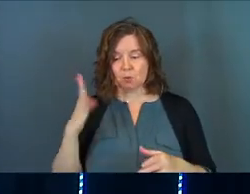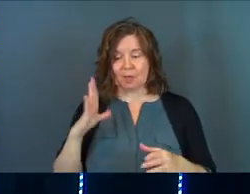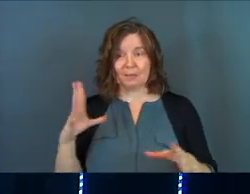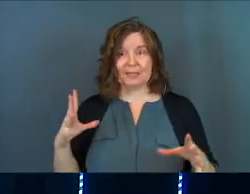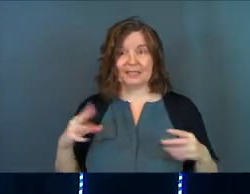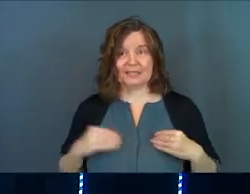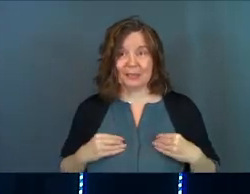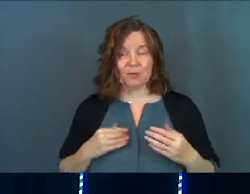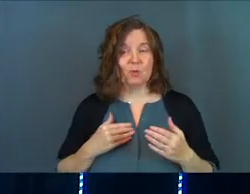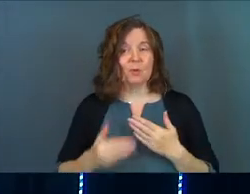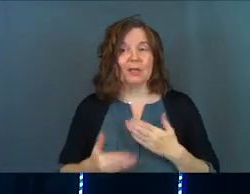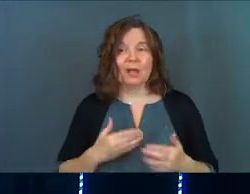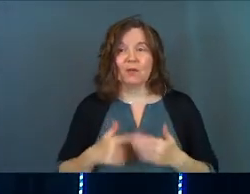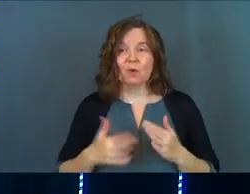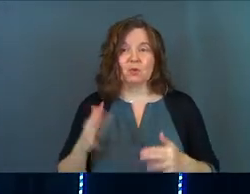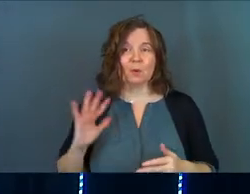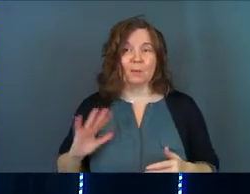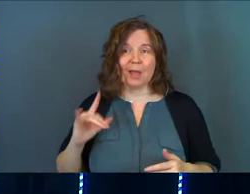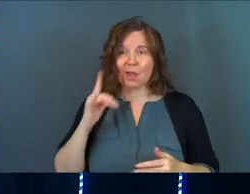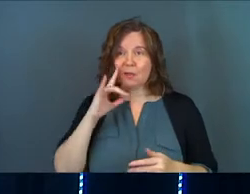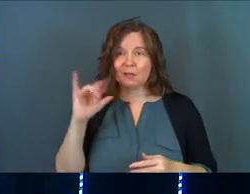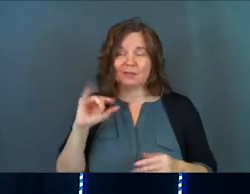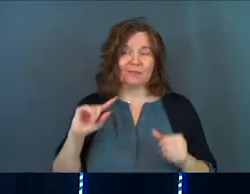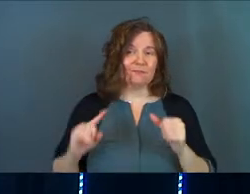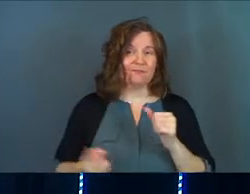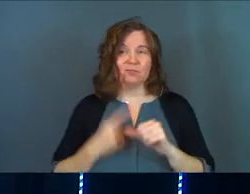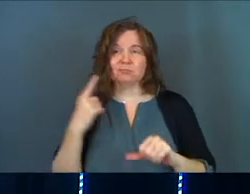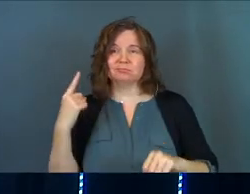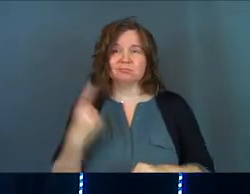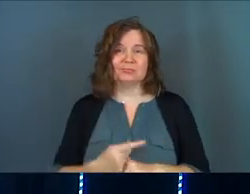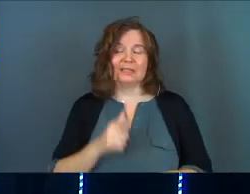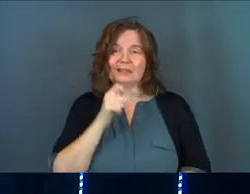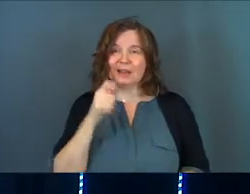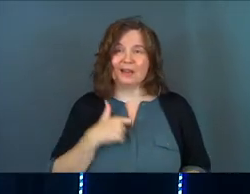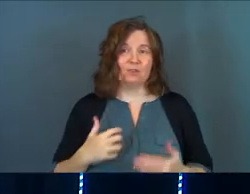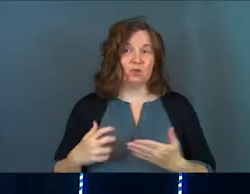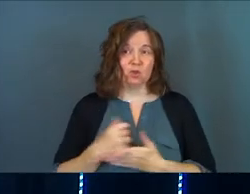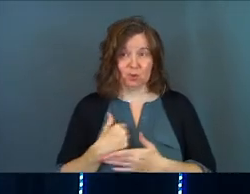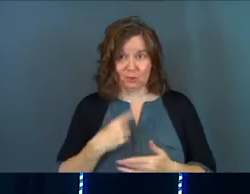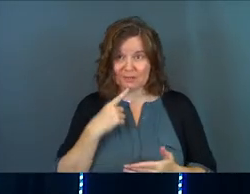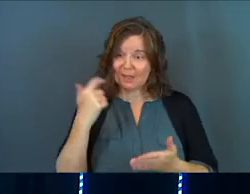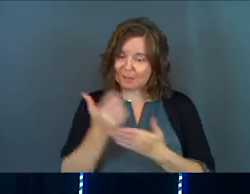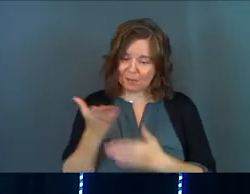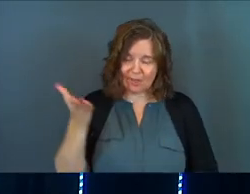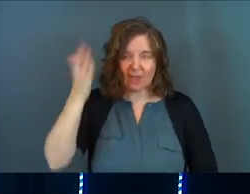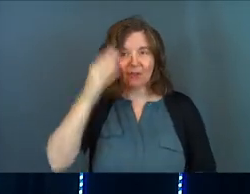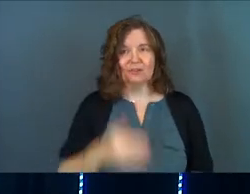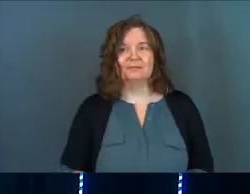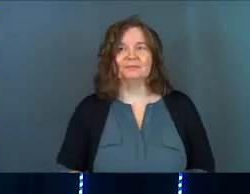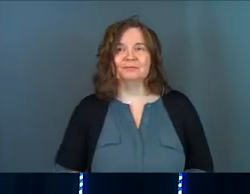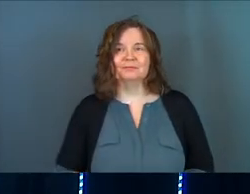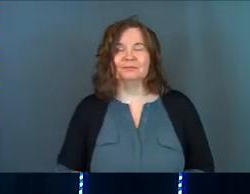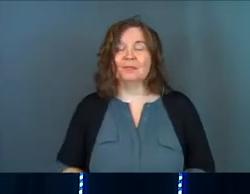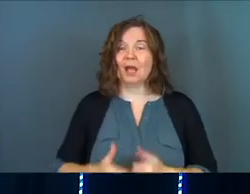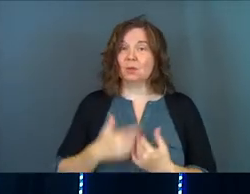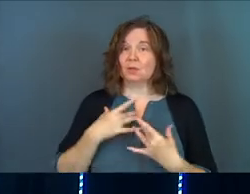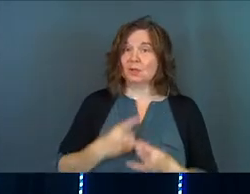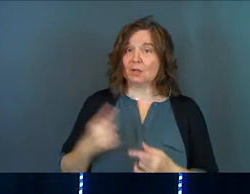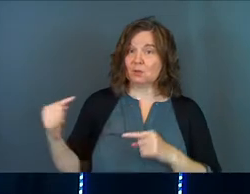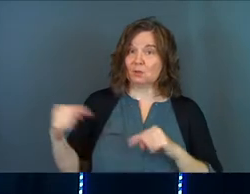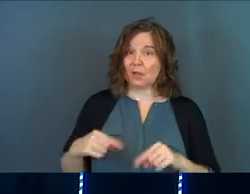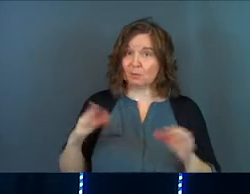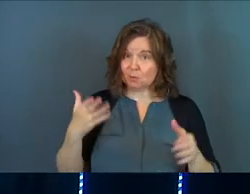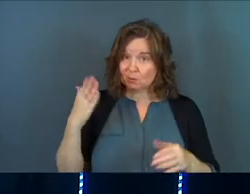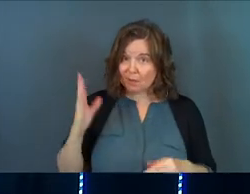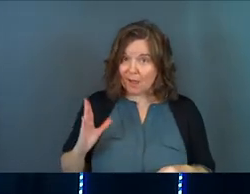and be accepted regardless of what your past is, day one, not having to earn it? You can say amen right there. Amen. How would you like to